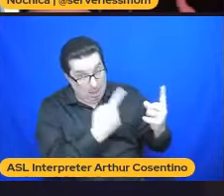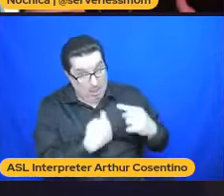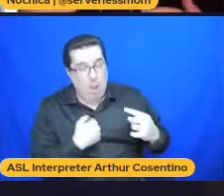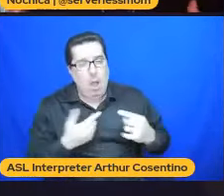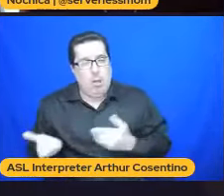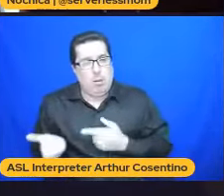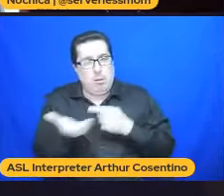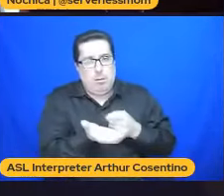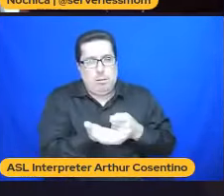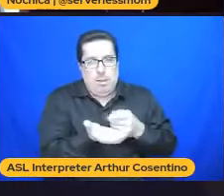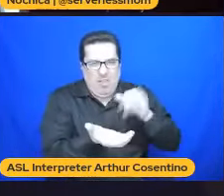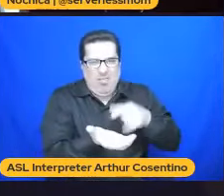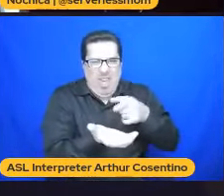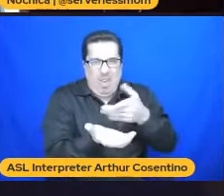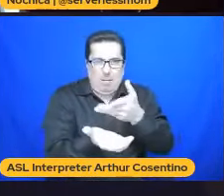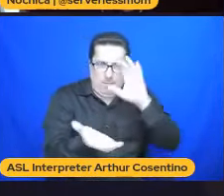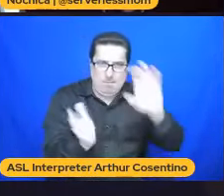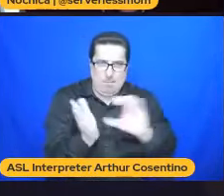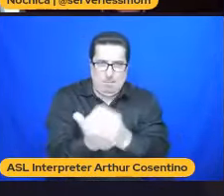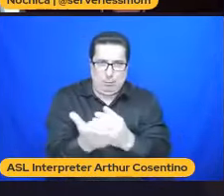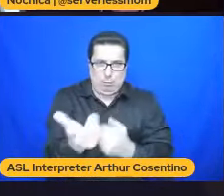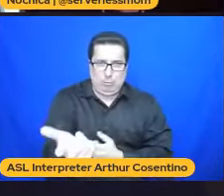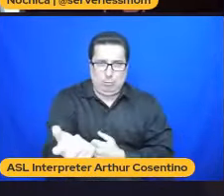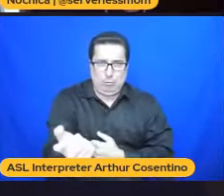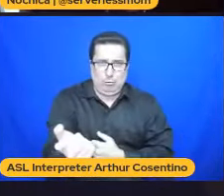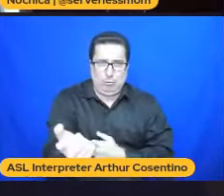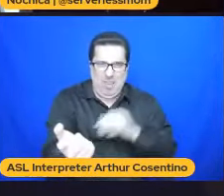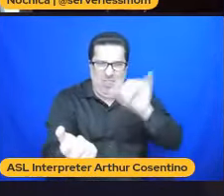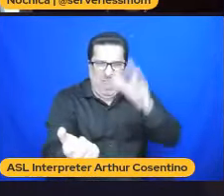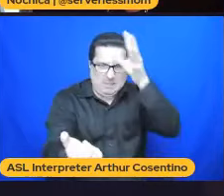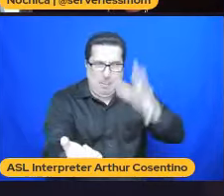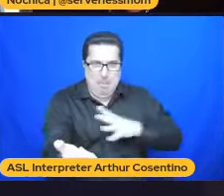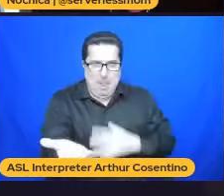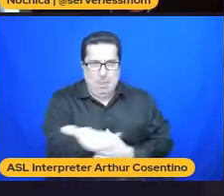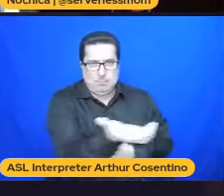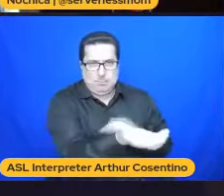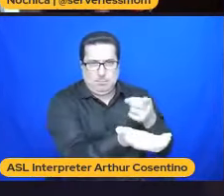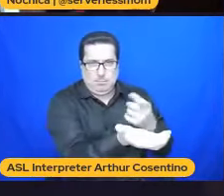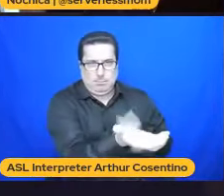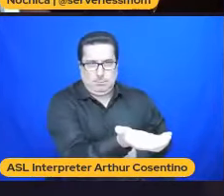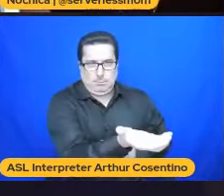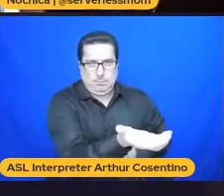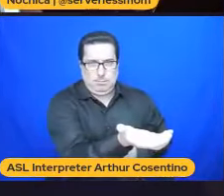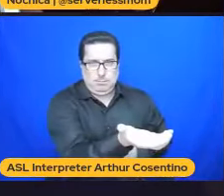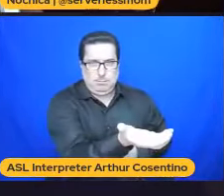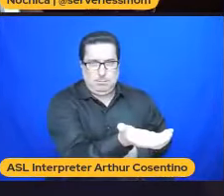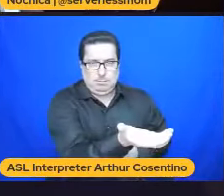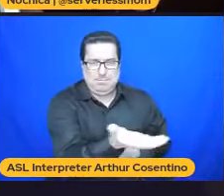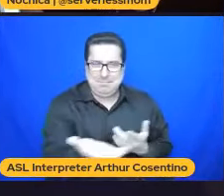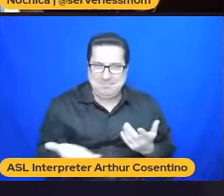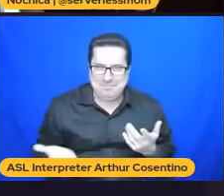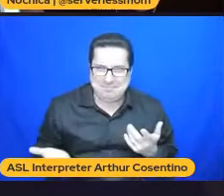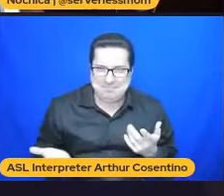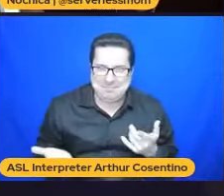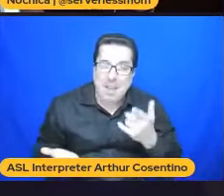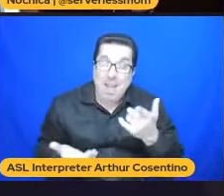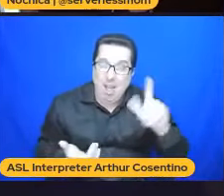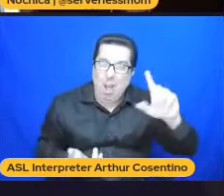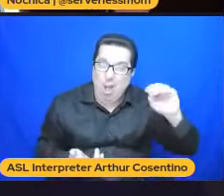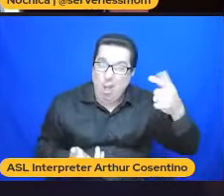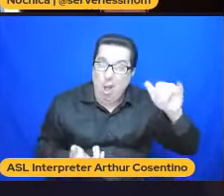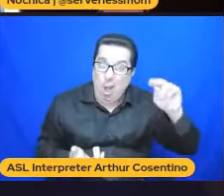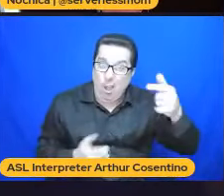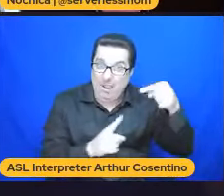So with logging, this is the very real problem that we have with logging. When we say, oh, I want to go in and get some